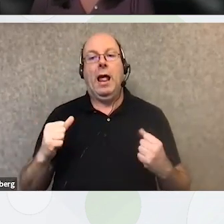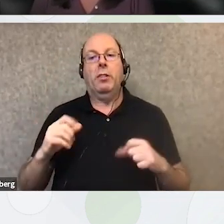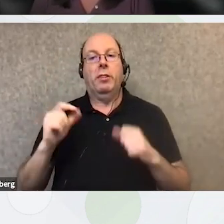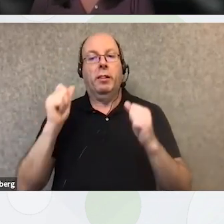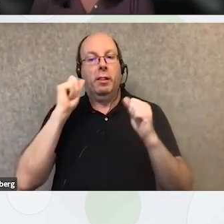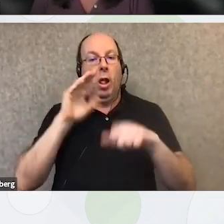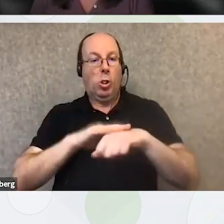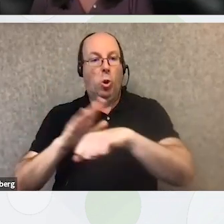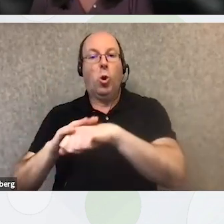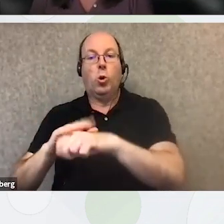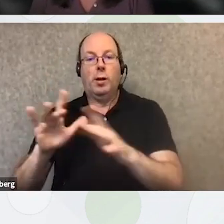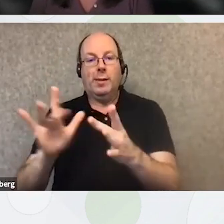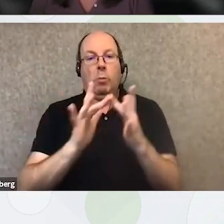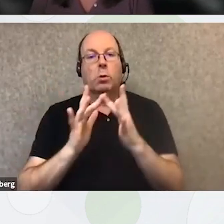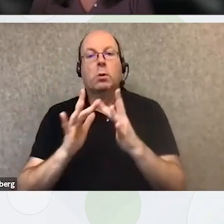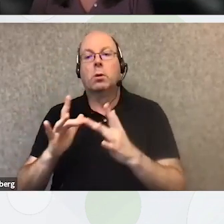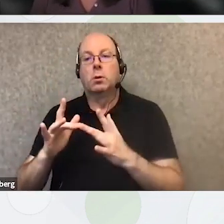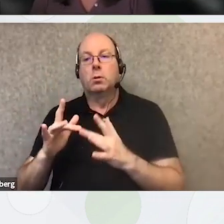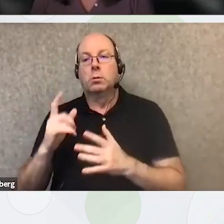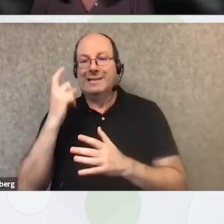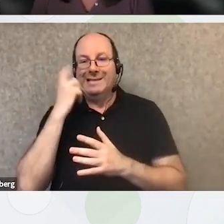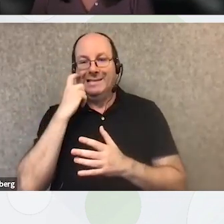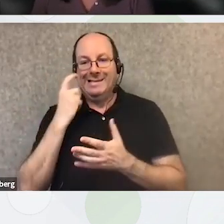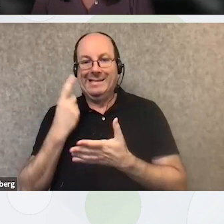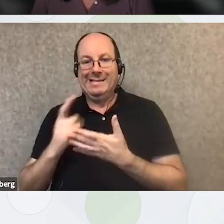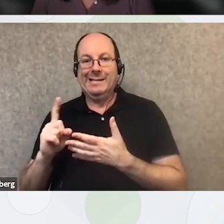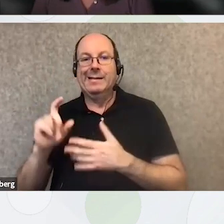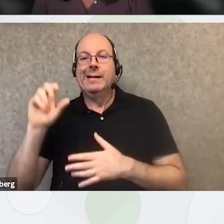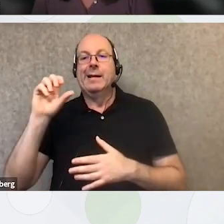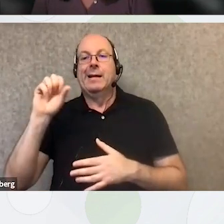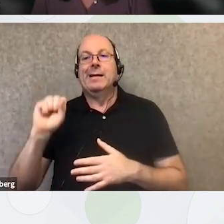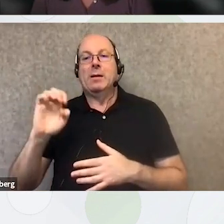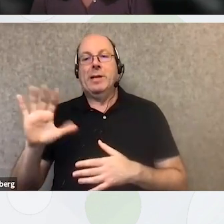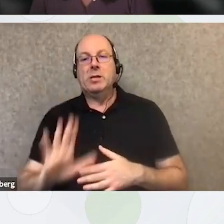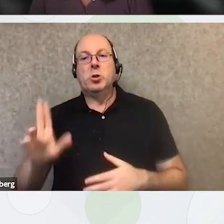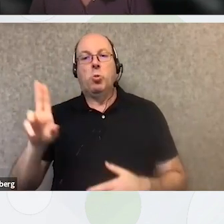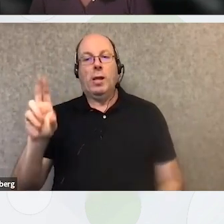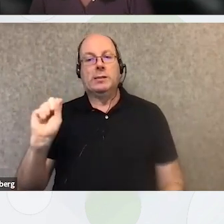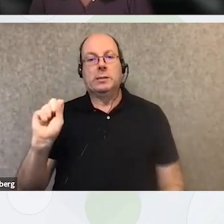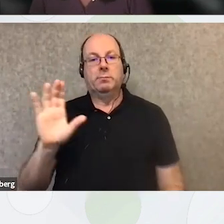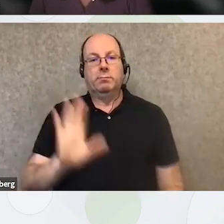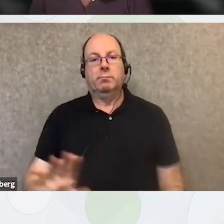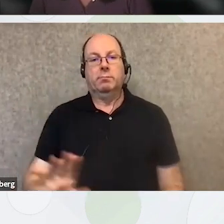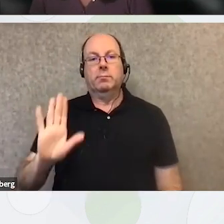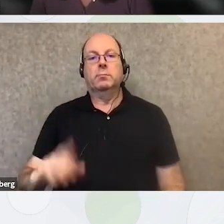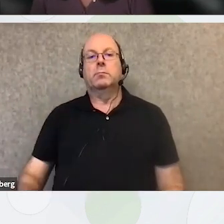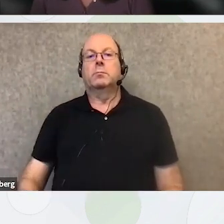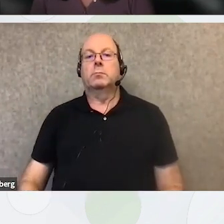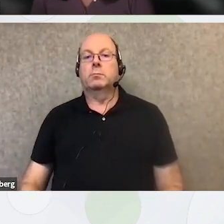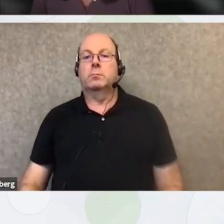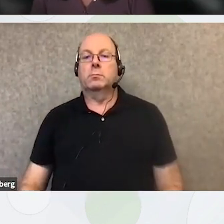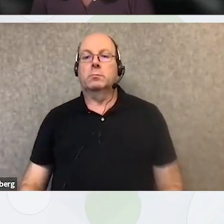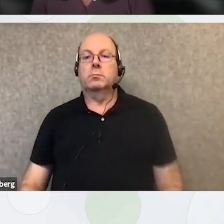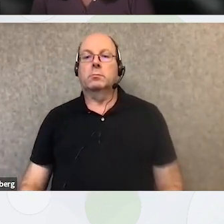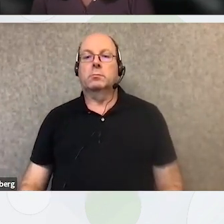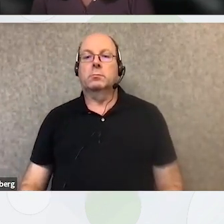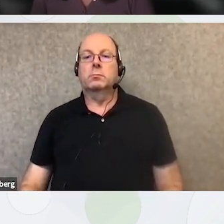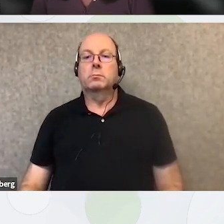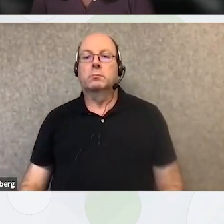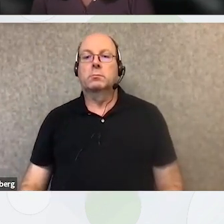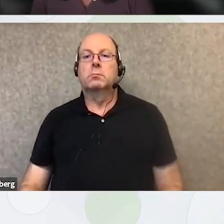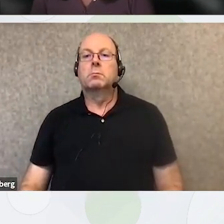respiratory syncytial virus activity throughout the southeastern United States. So historically,